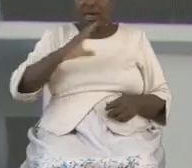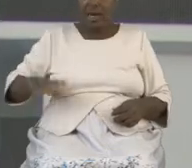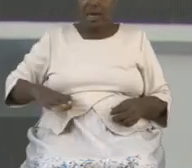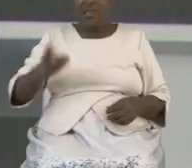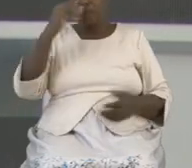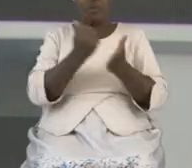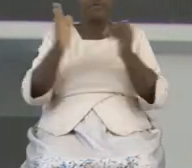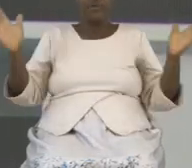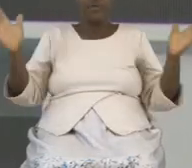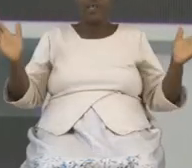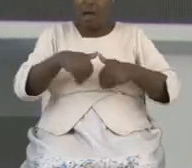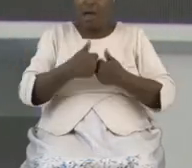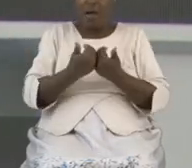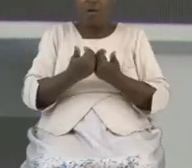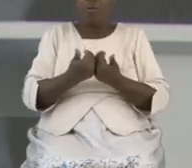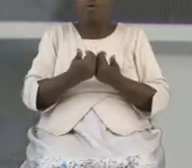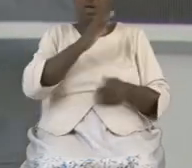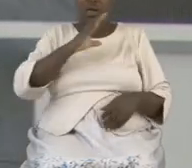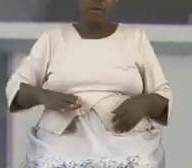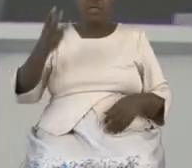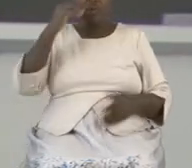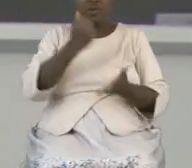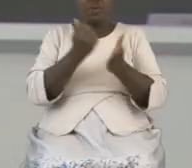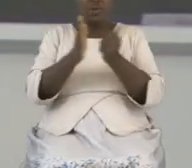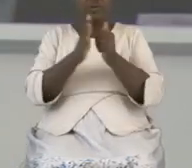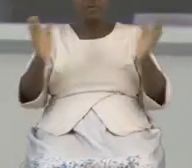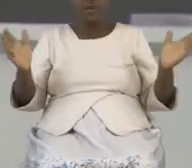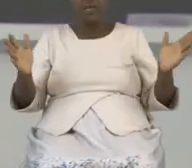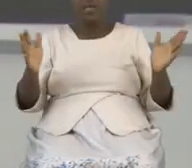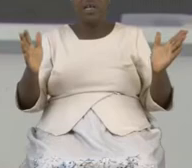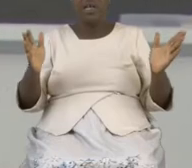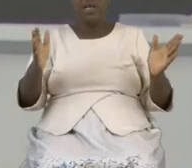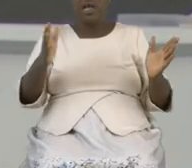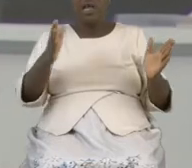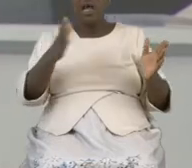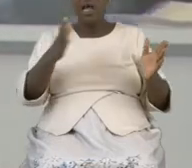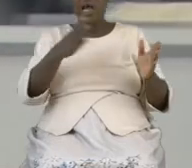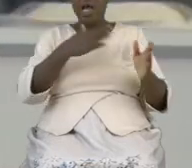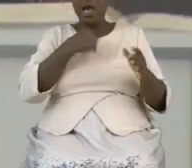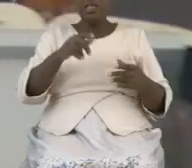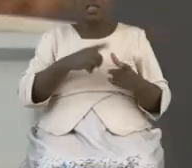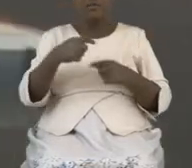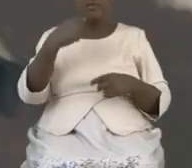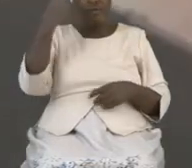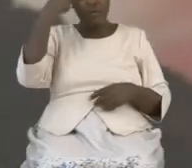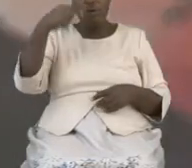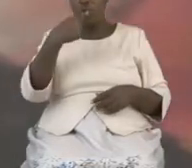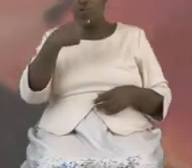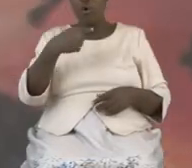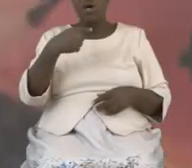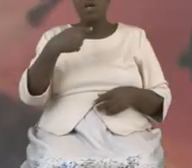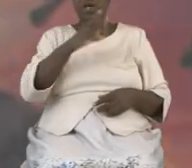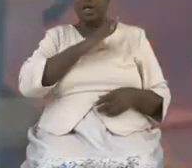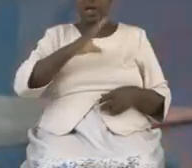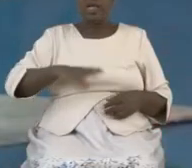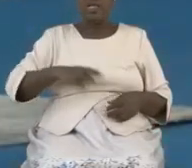How Christ was crucified, and for who Christ was crucified, knowing that you